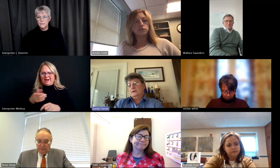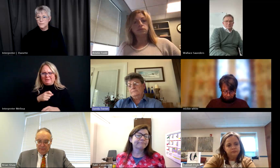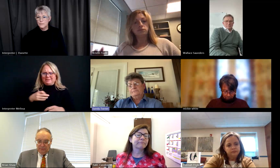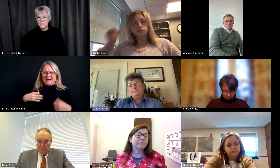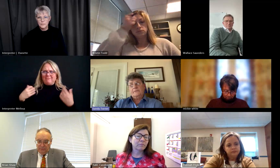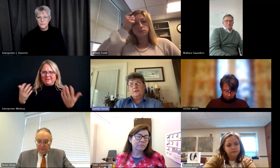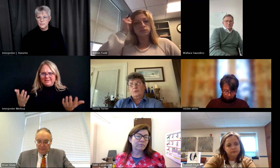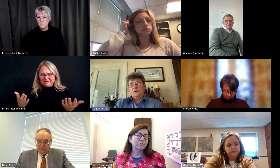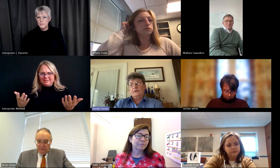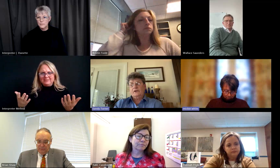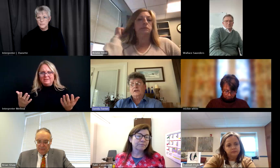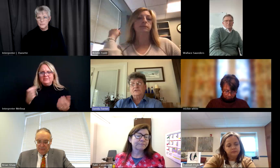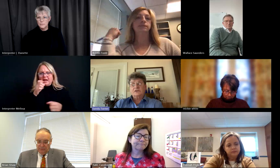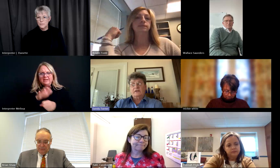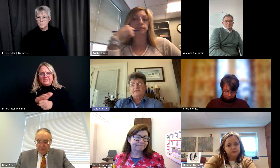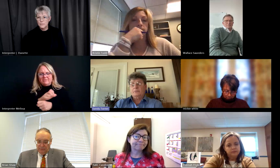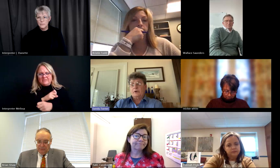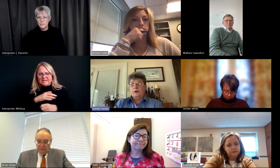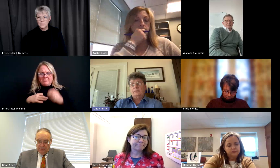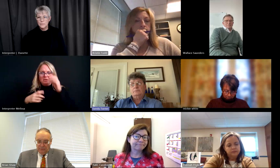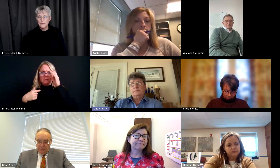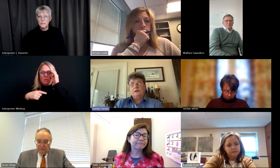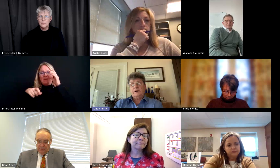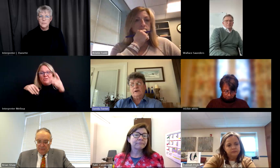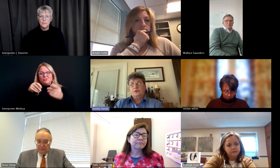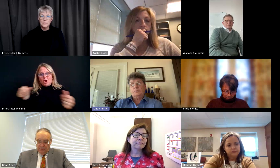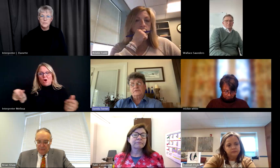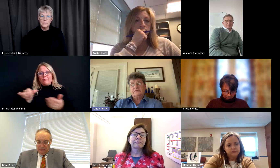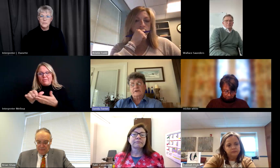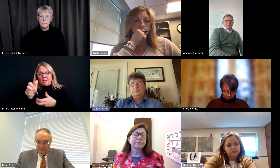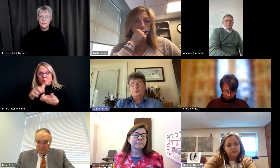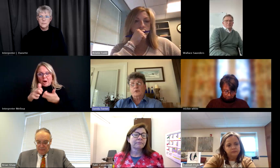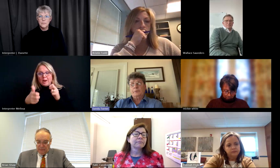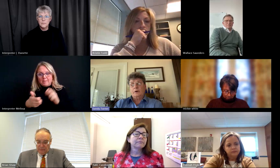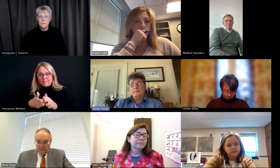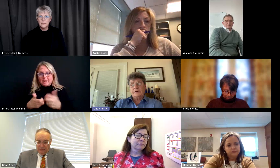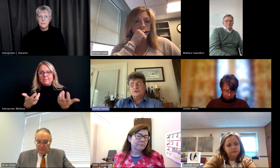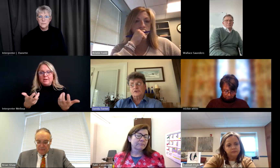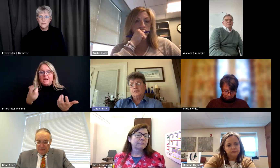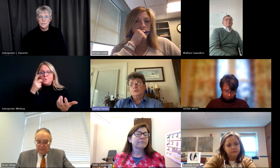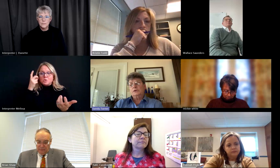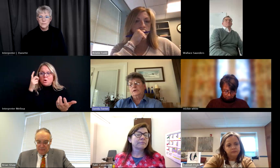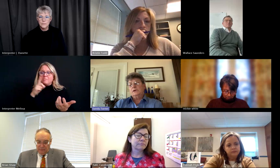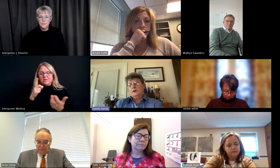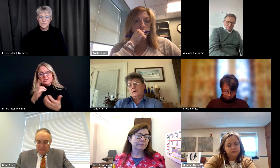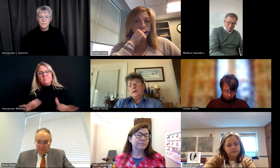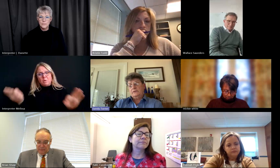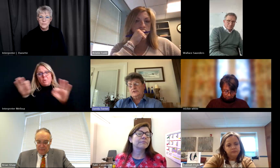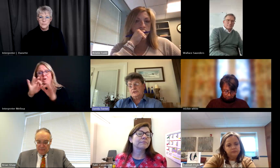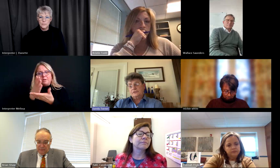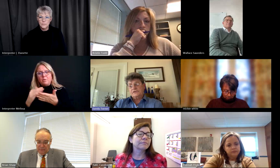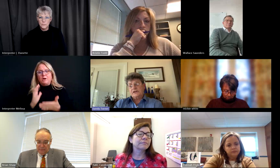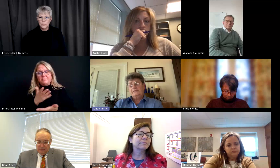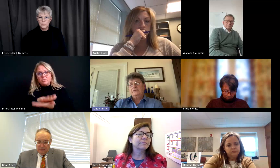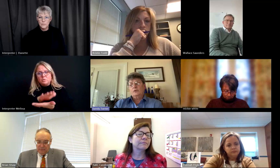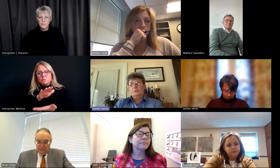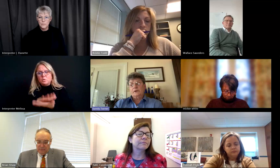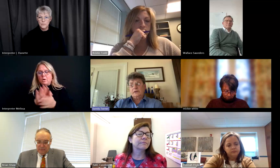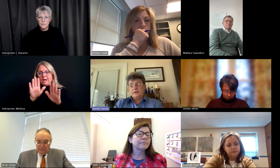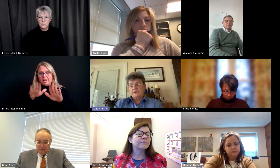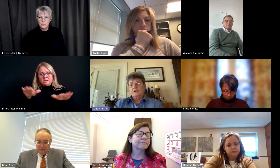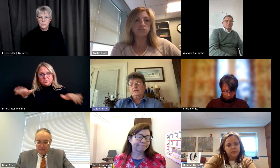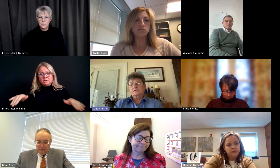And we have got to solve that problem. Our dorm is a very important part of our school, and the children's safety